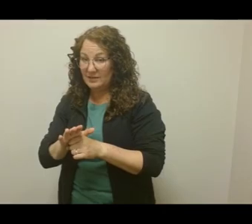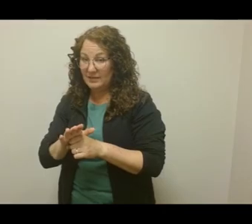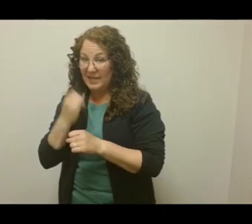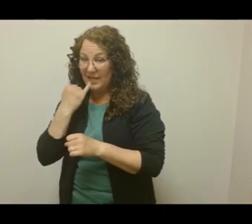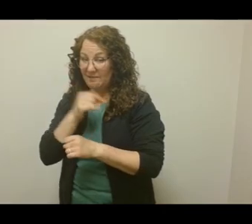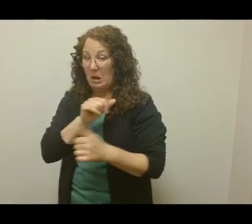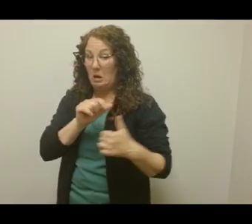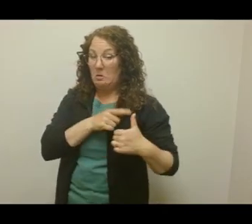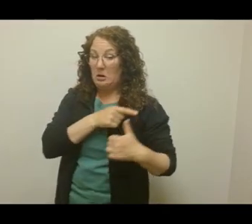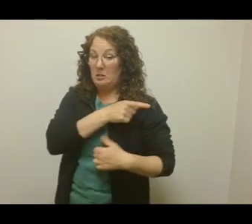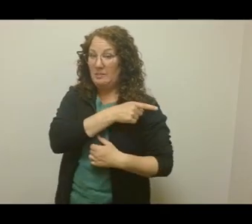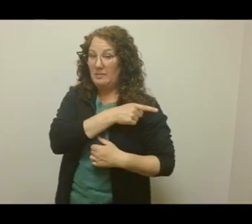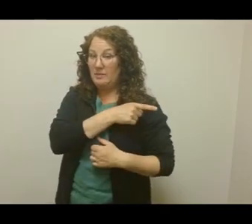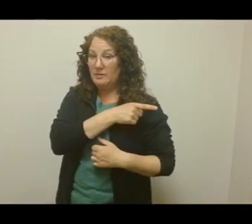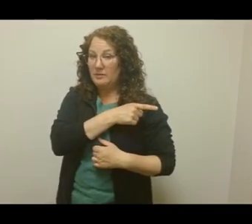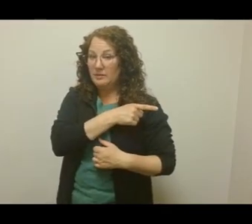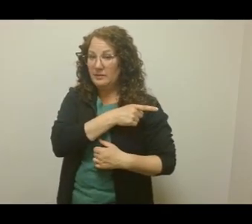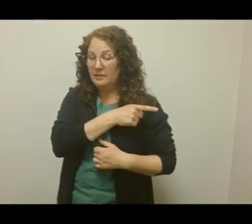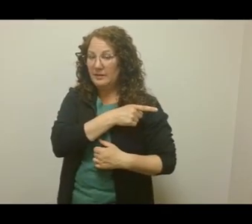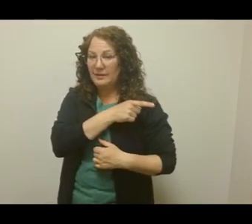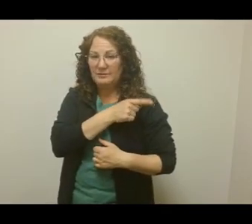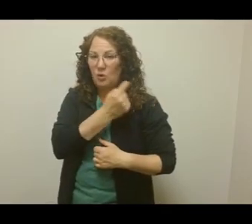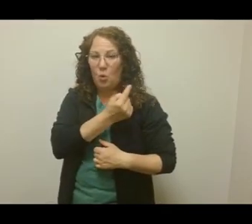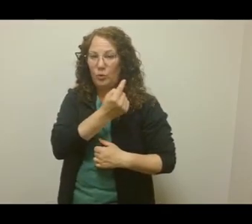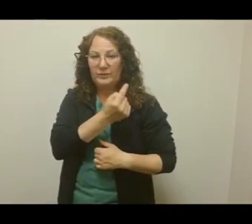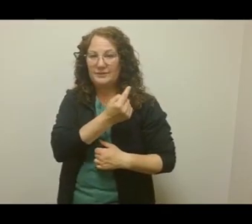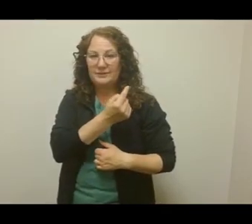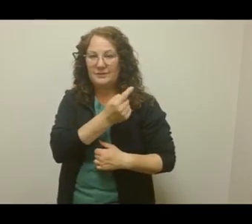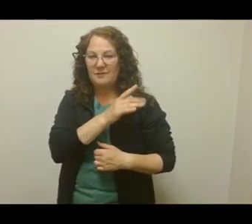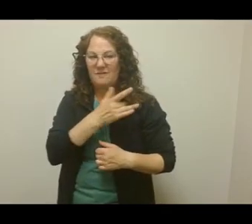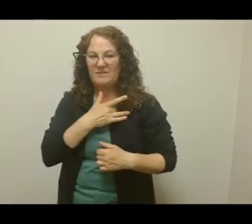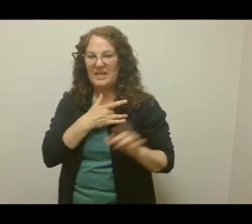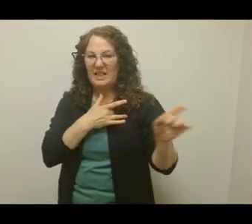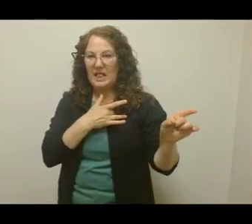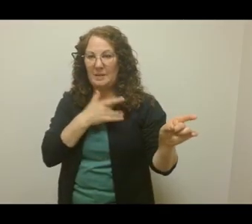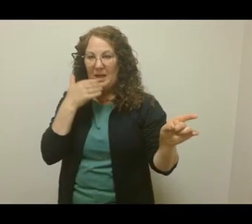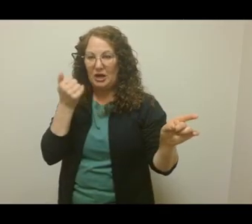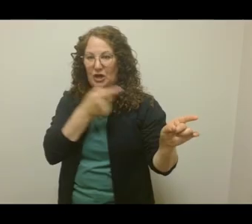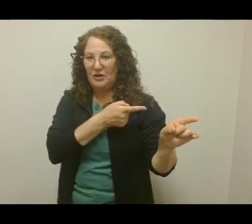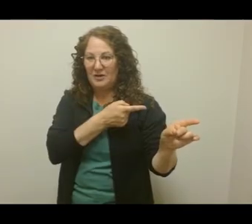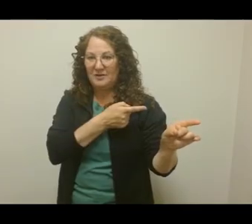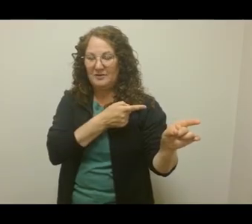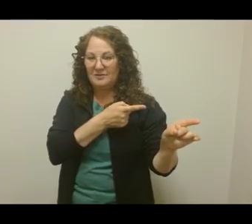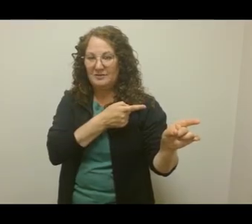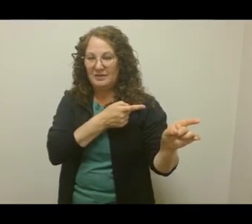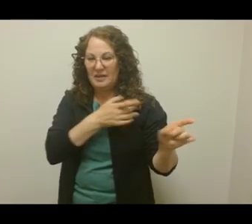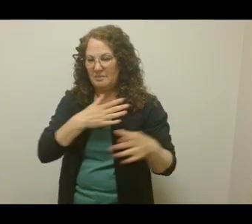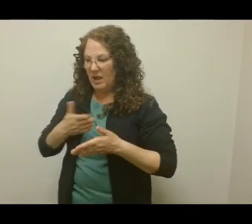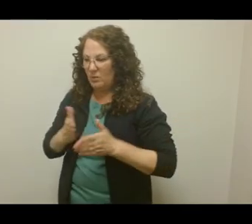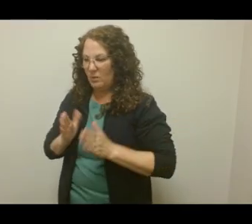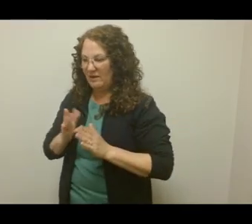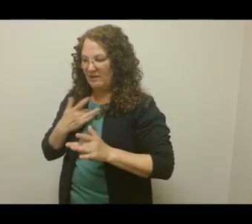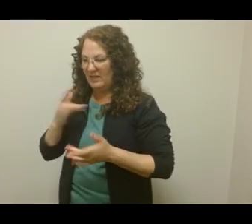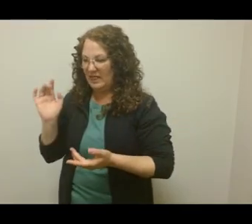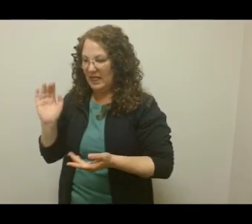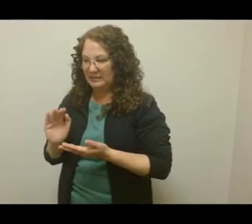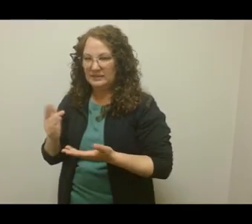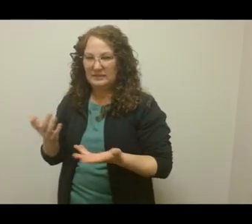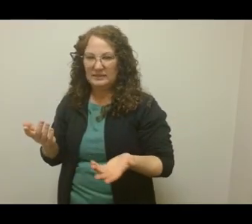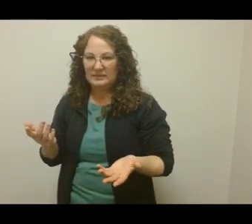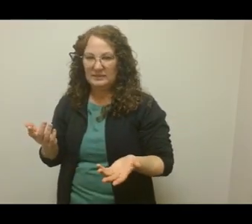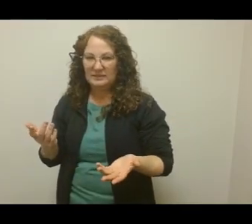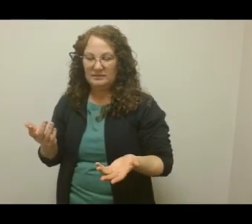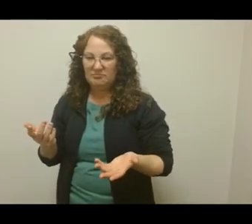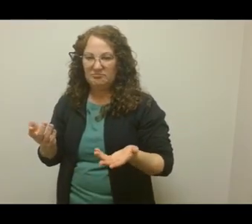that original in front of you, that original is always going to feel like the better one. It's going to feel like